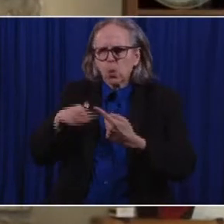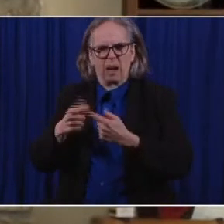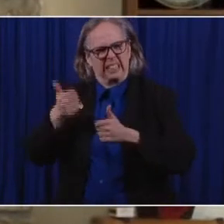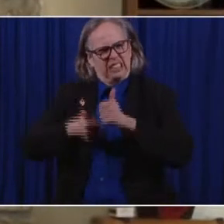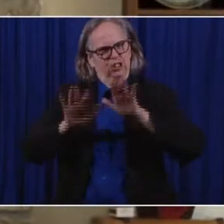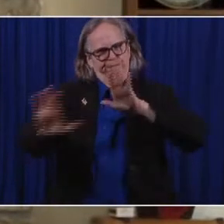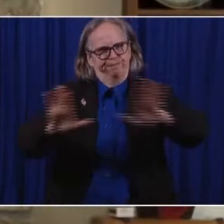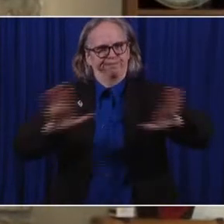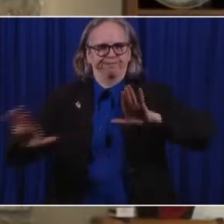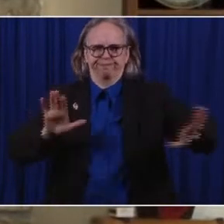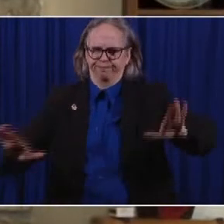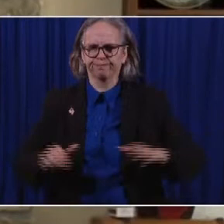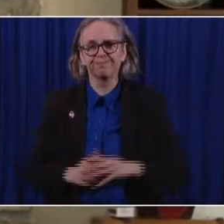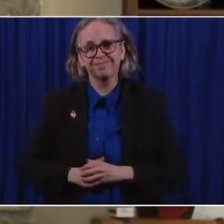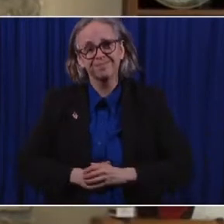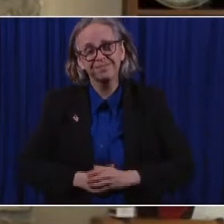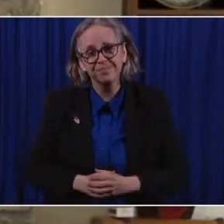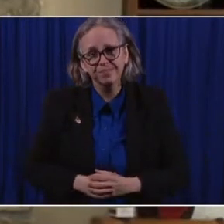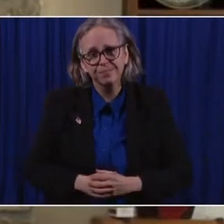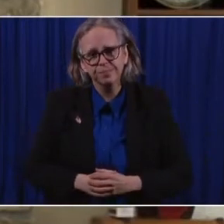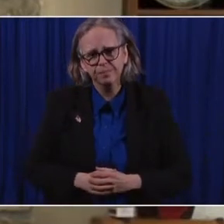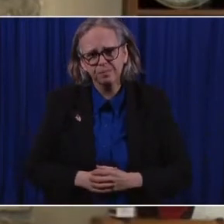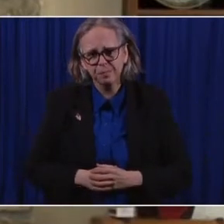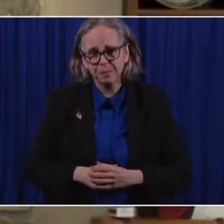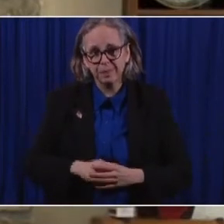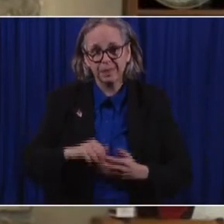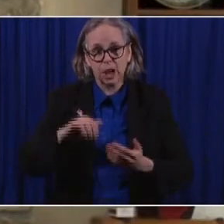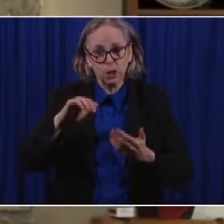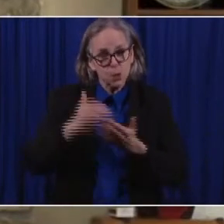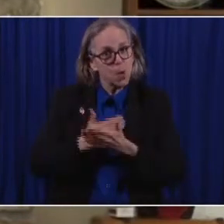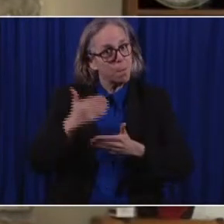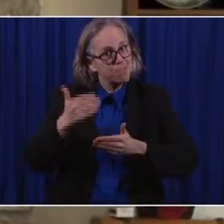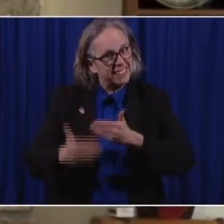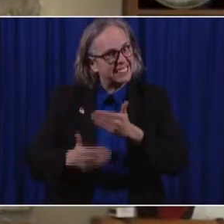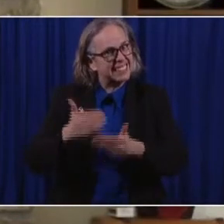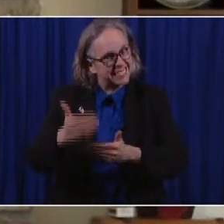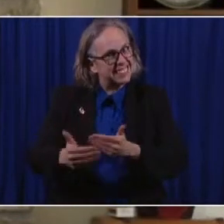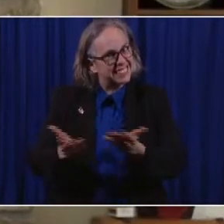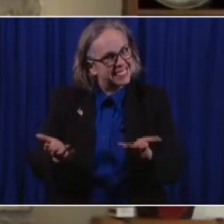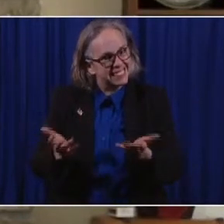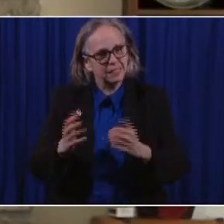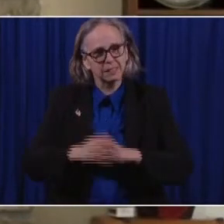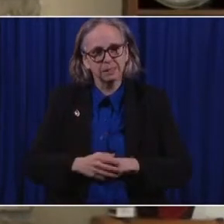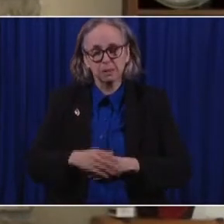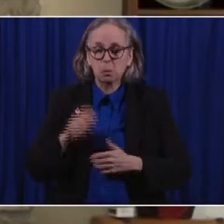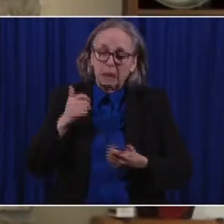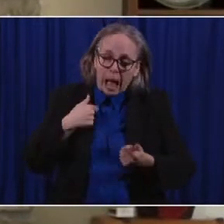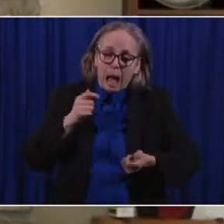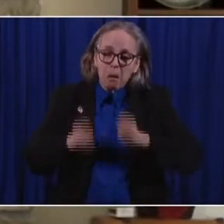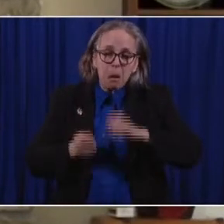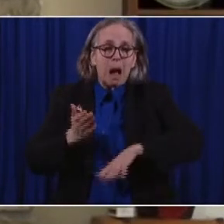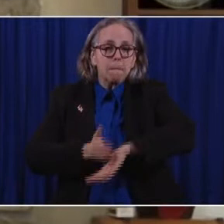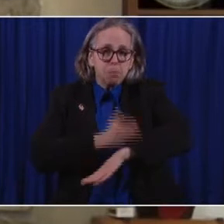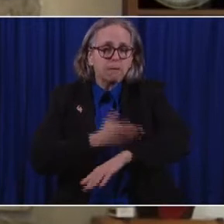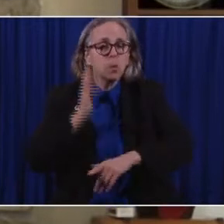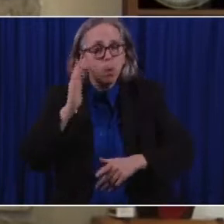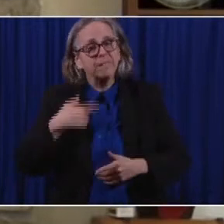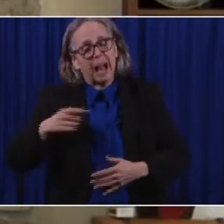said, it is a work in progress, and we will see how that goes.